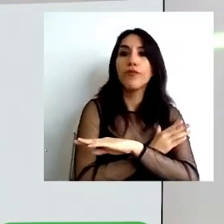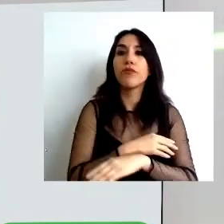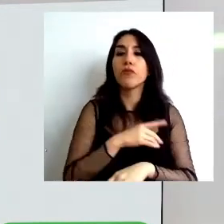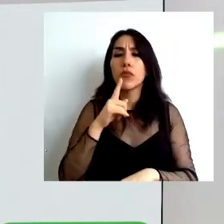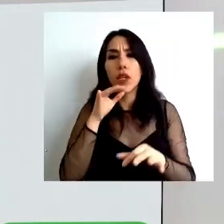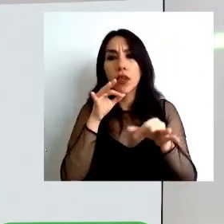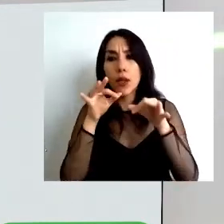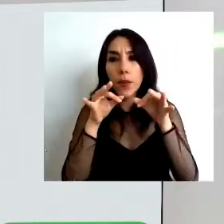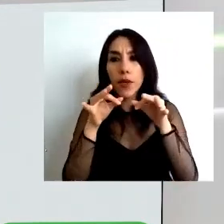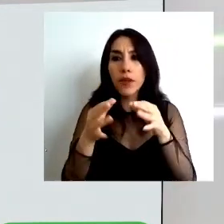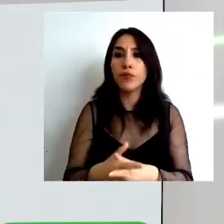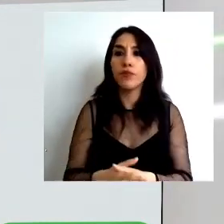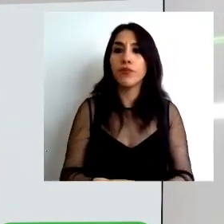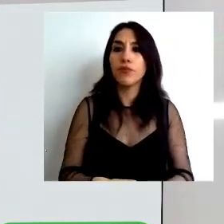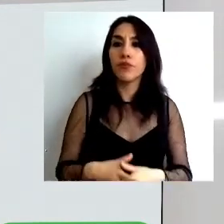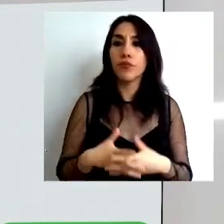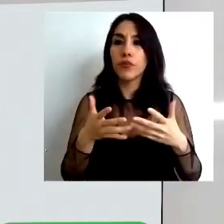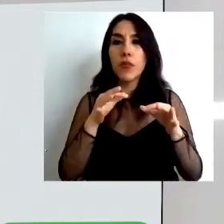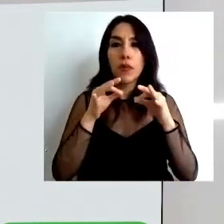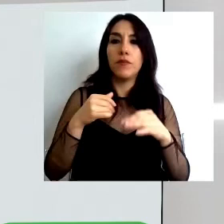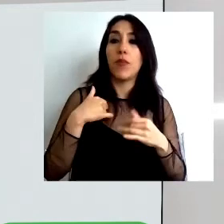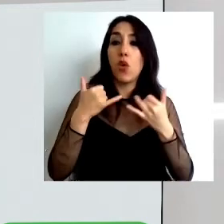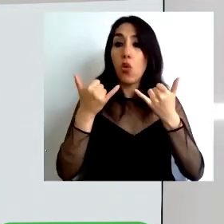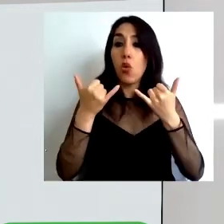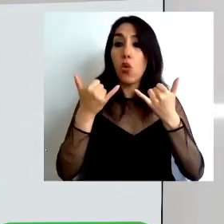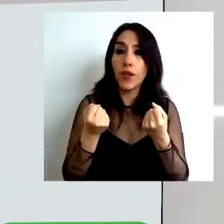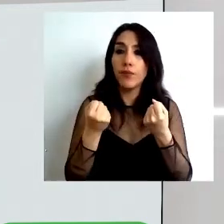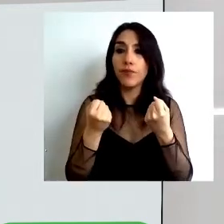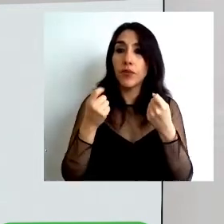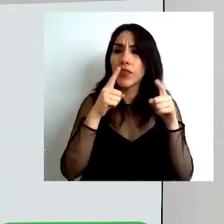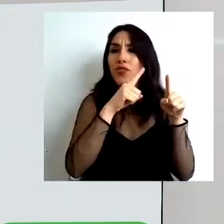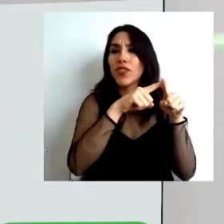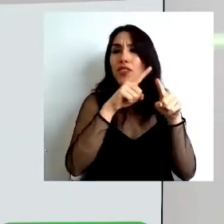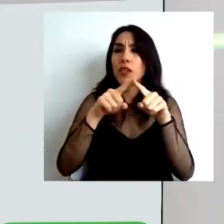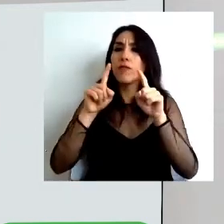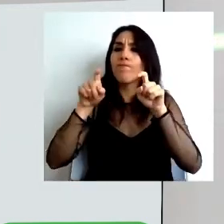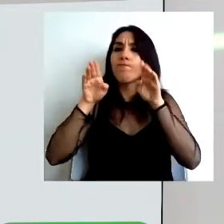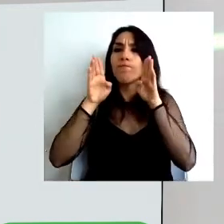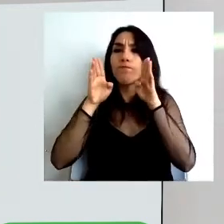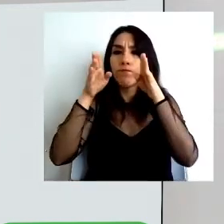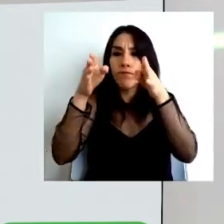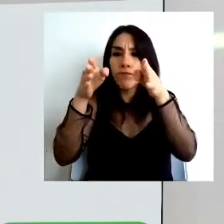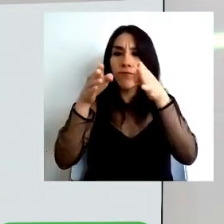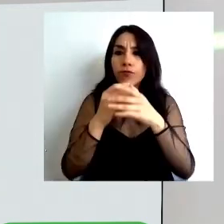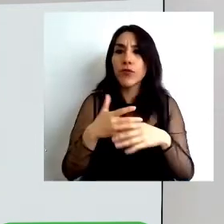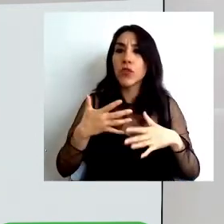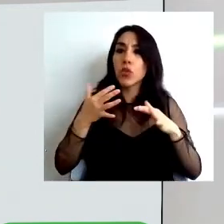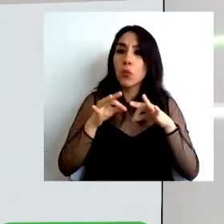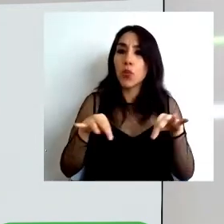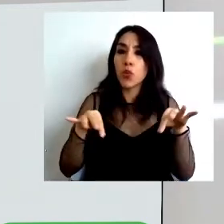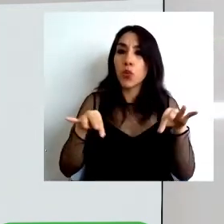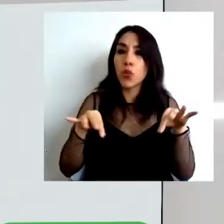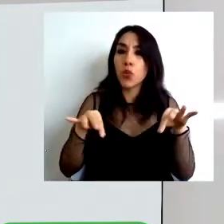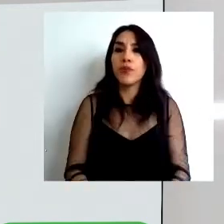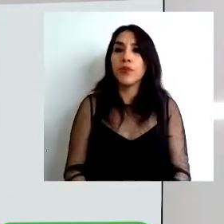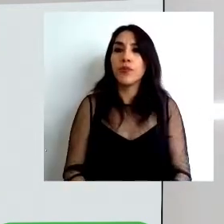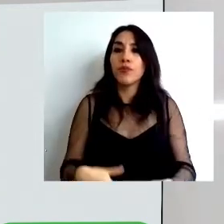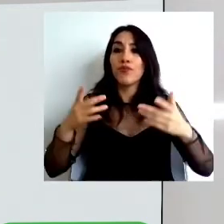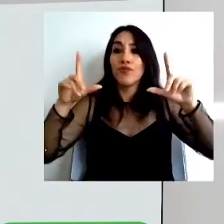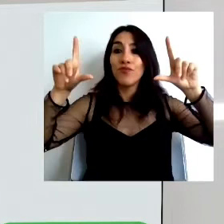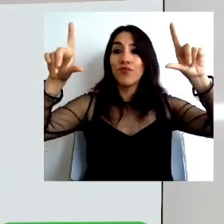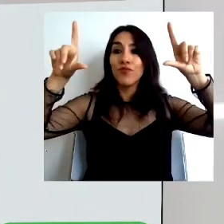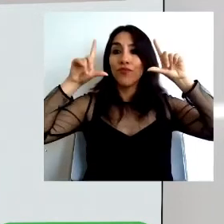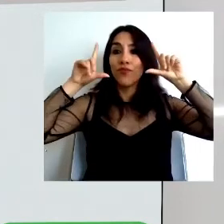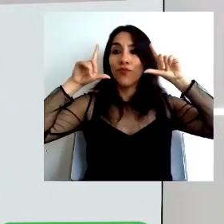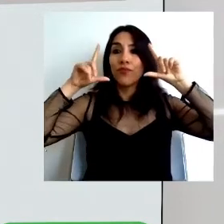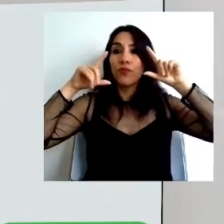more indirect impact. Replication and transfer is one of them, not always the most appropriate. That very much depends on your